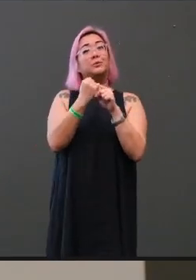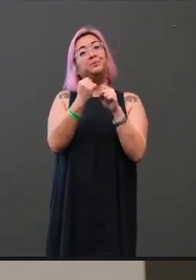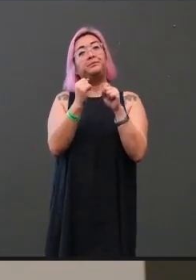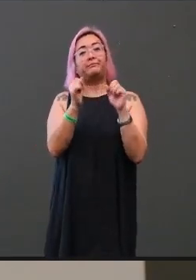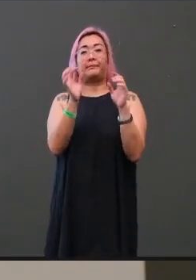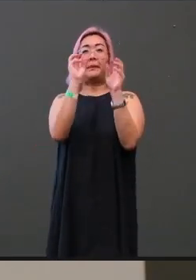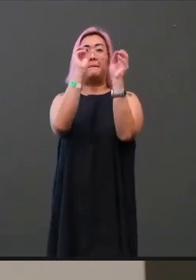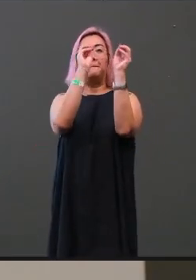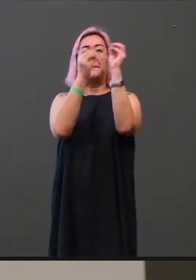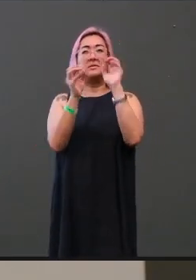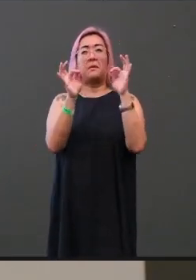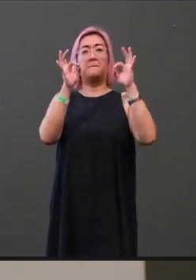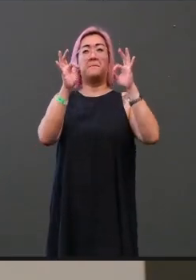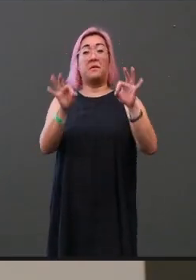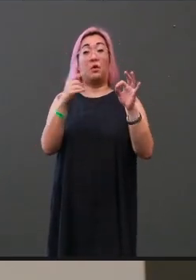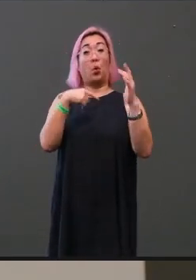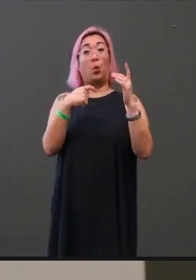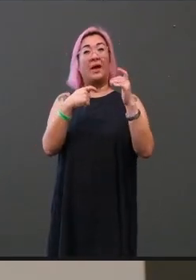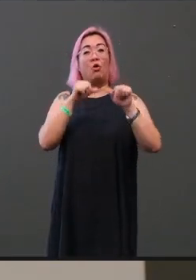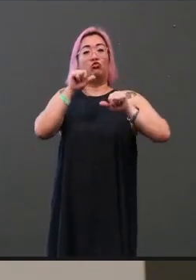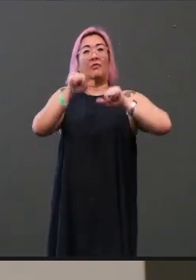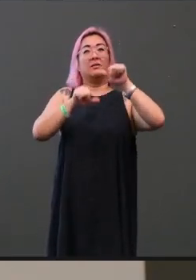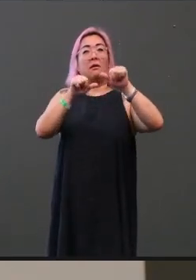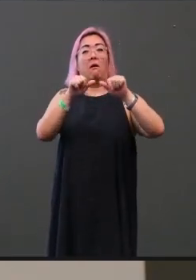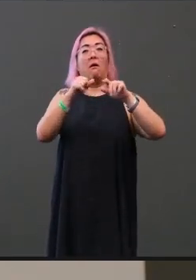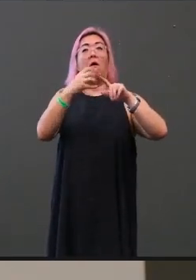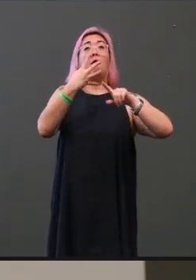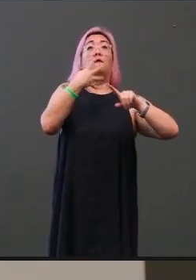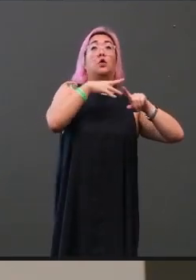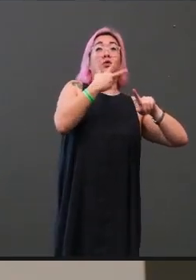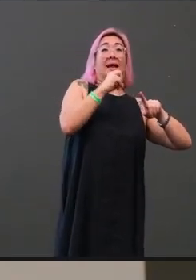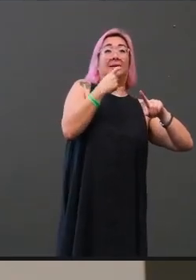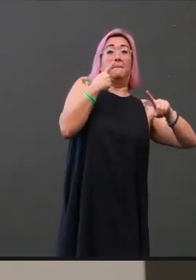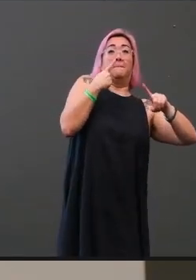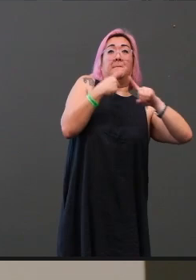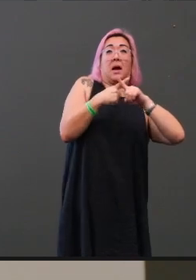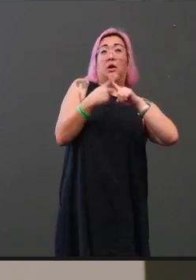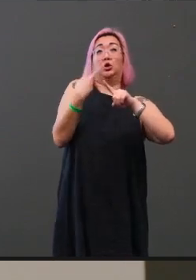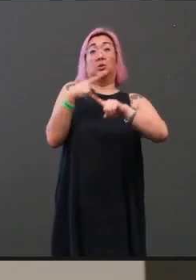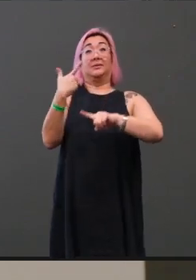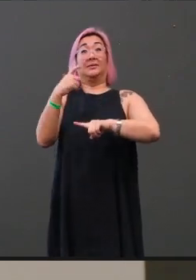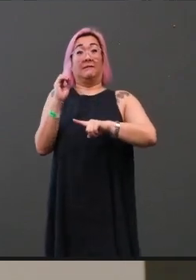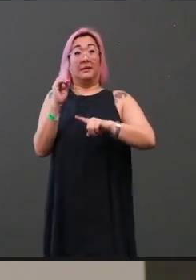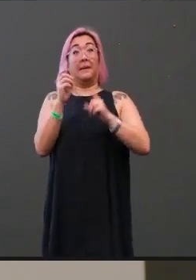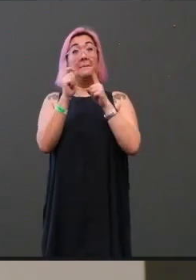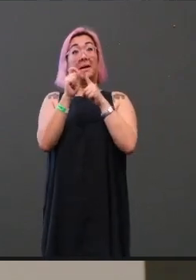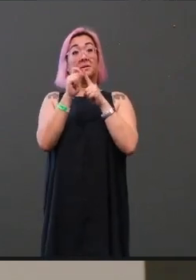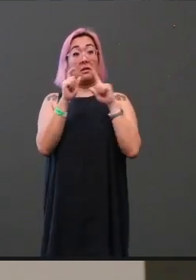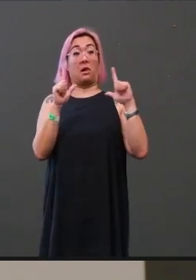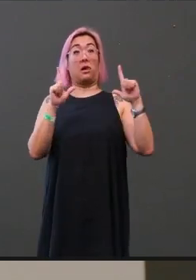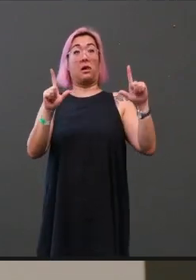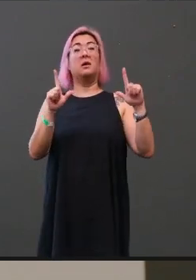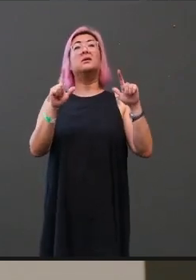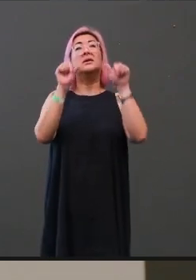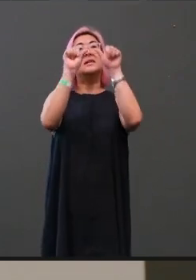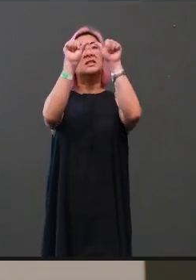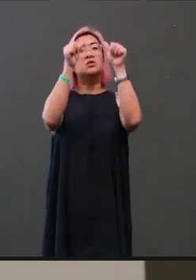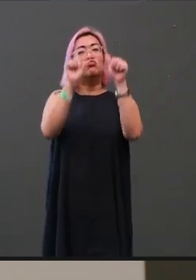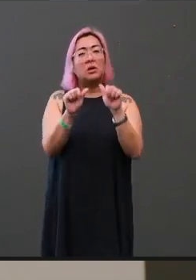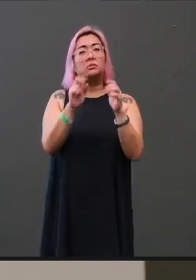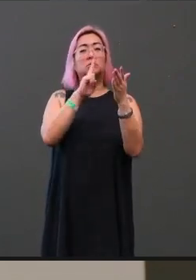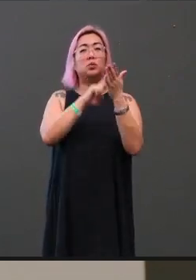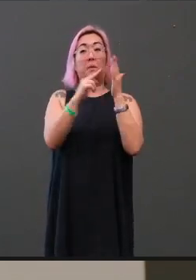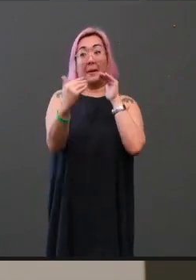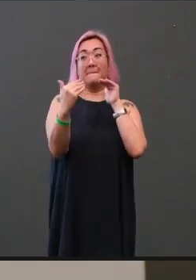in 480 by 270 pixels. So sprites are generally mapped one-to-one to the screen, and this